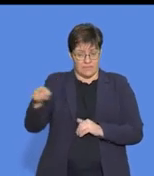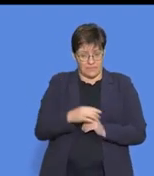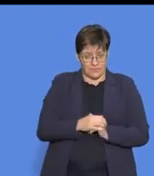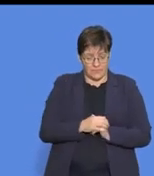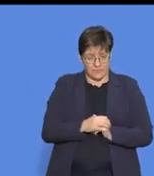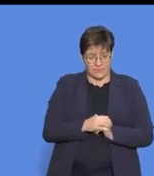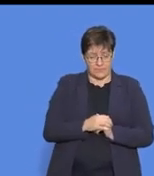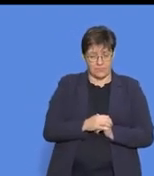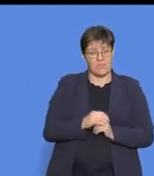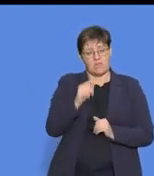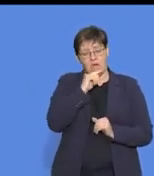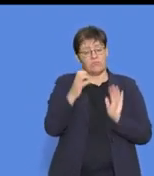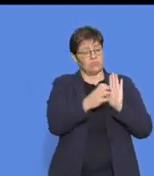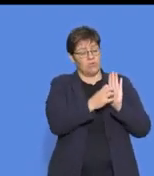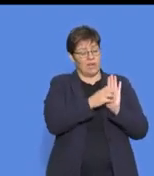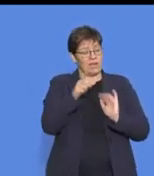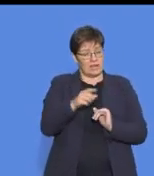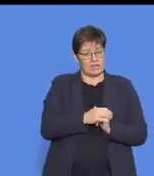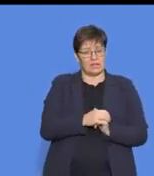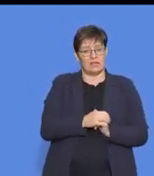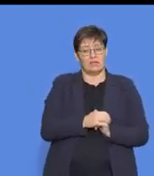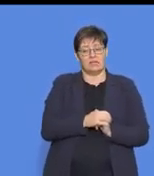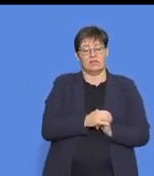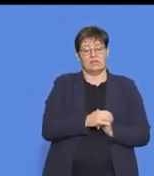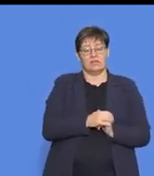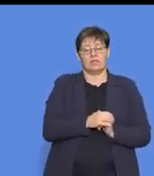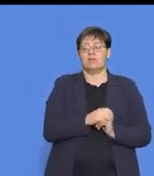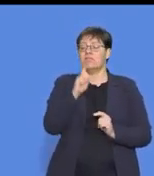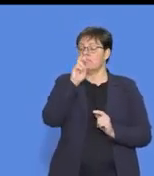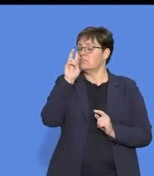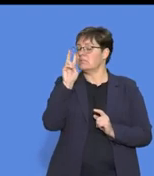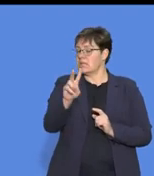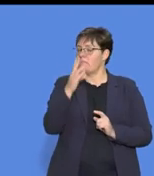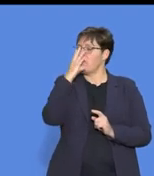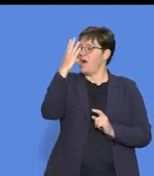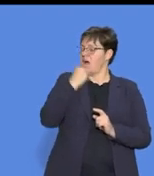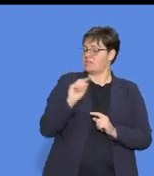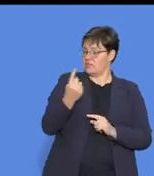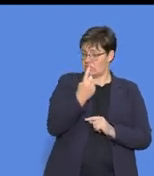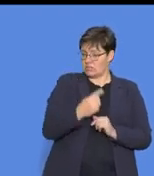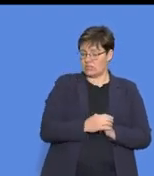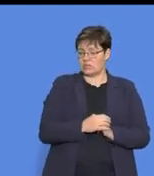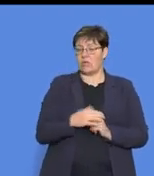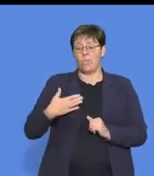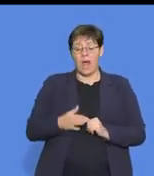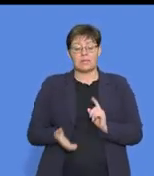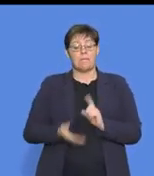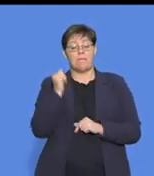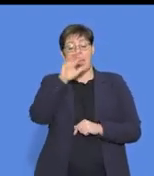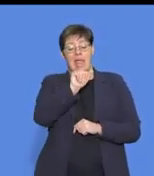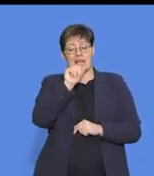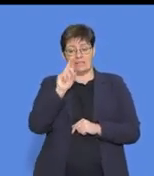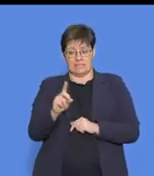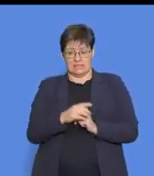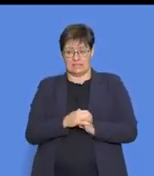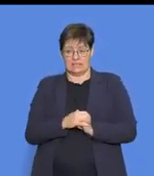AD, we're going to go to our drawing first and examine the drawing first. So let's go see what they ask us first. They want us to find